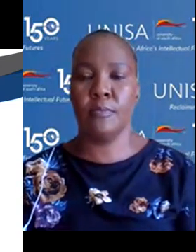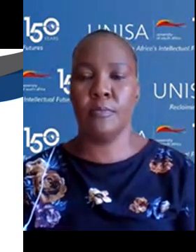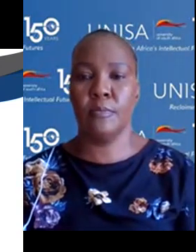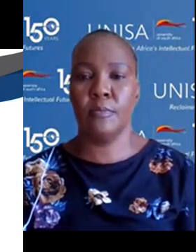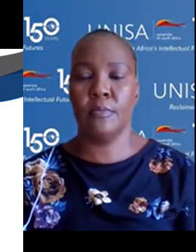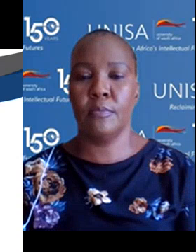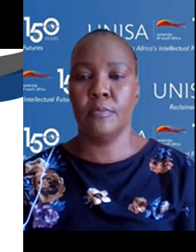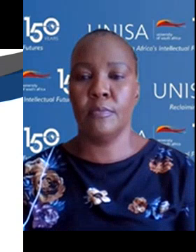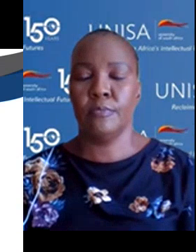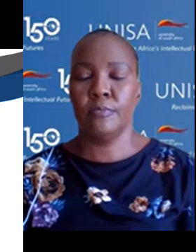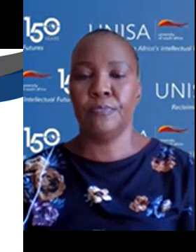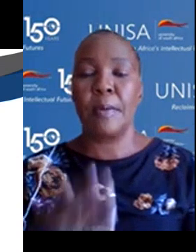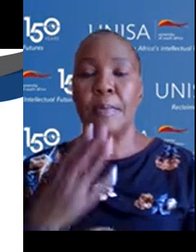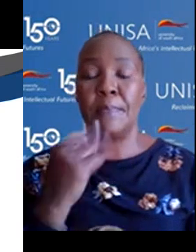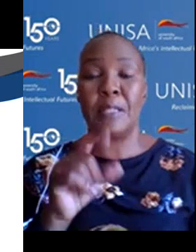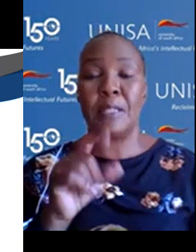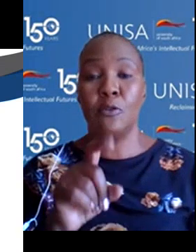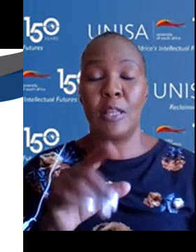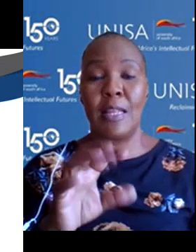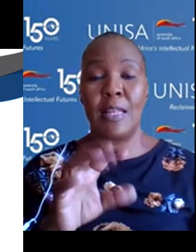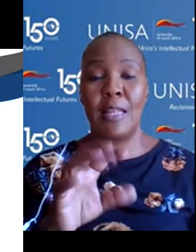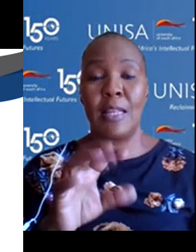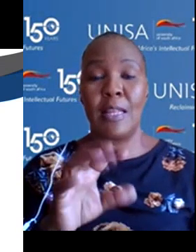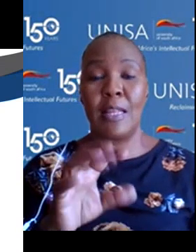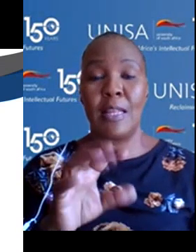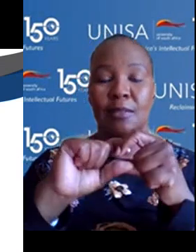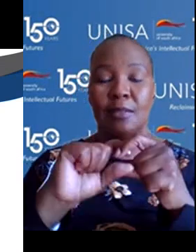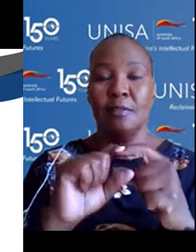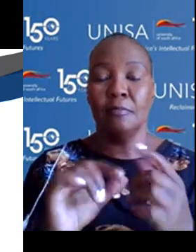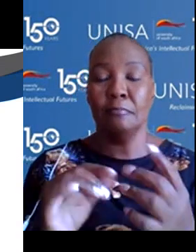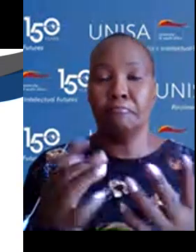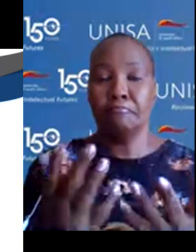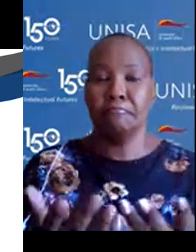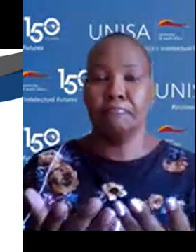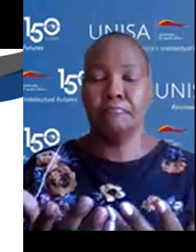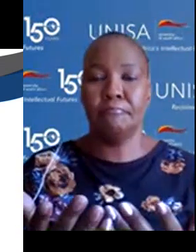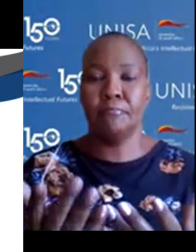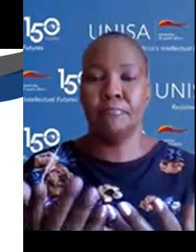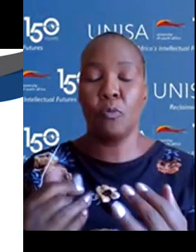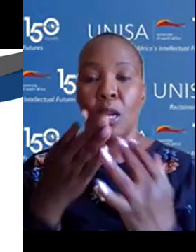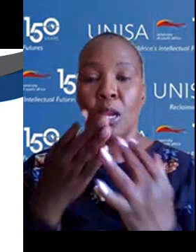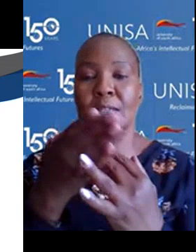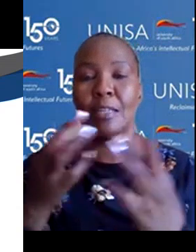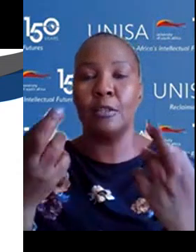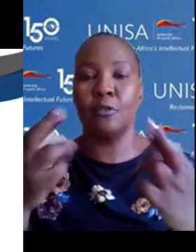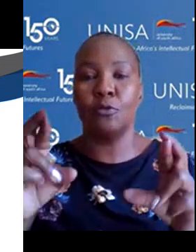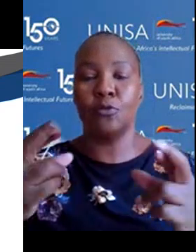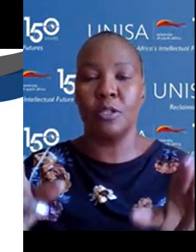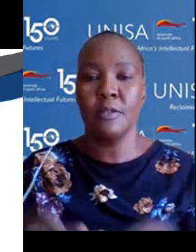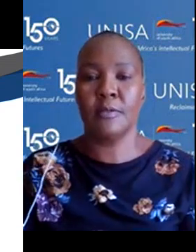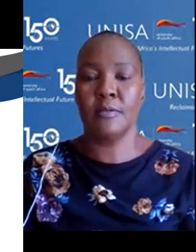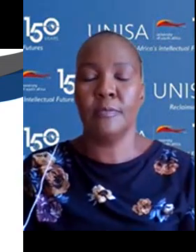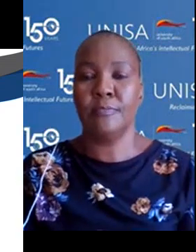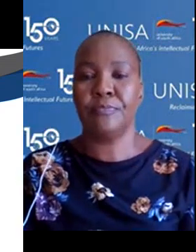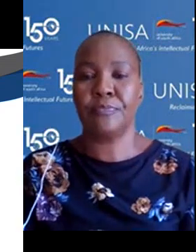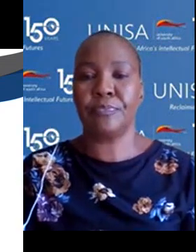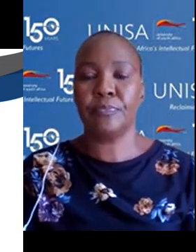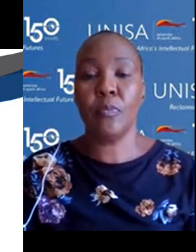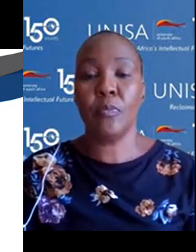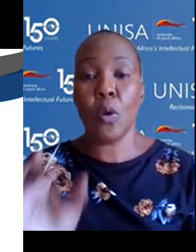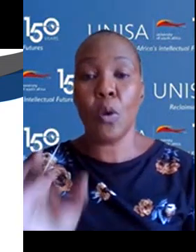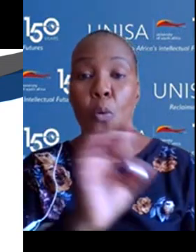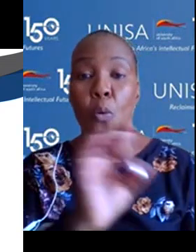So please click on that link if you want to access the resources. So once you click